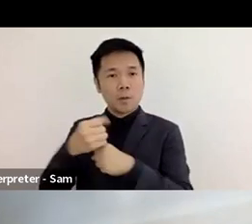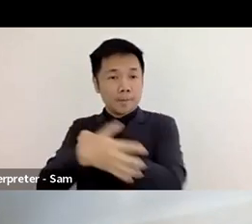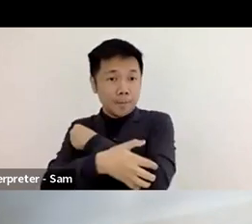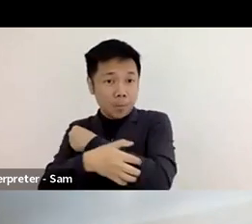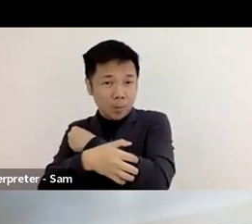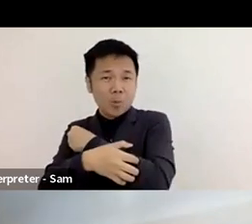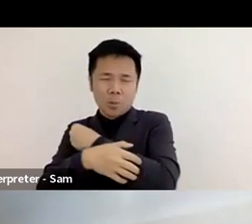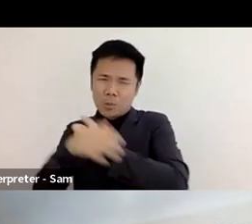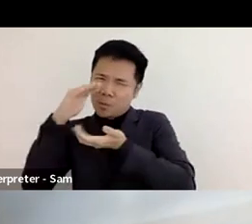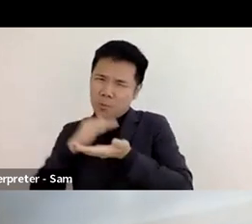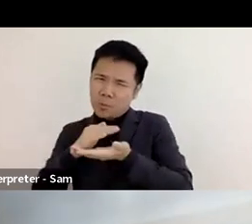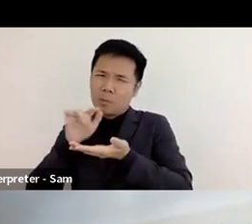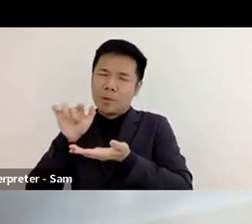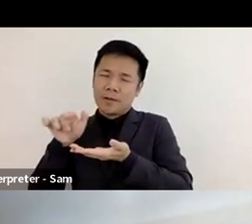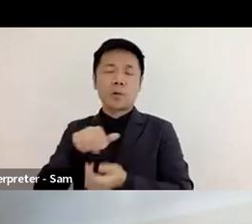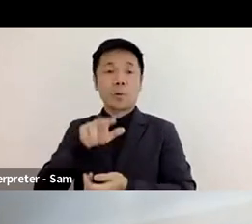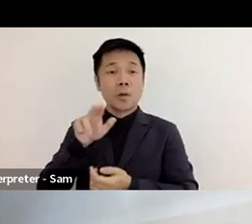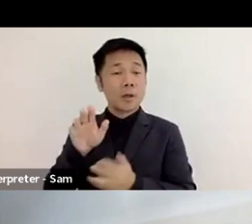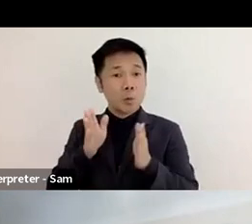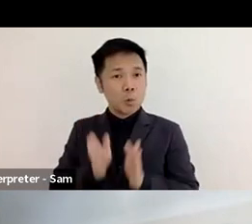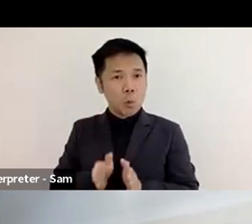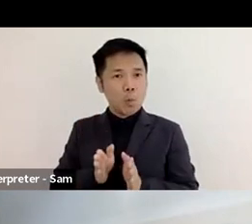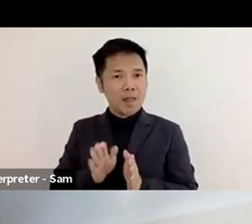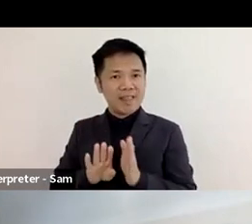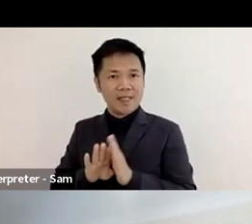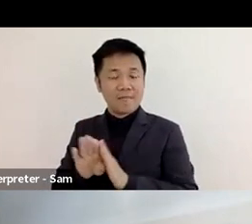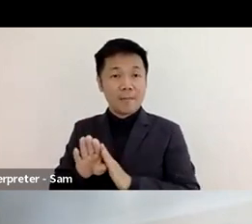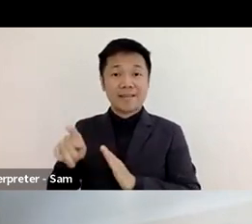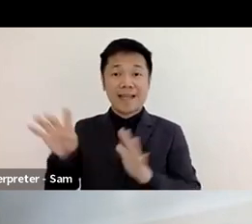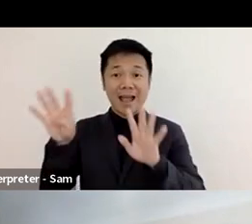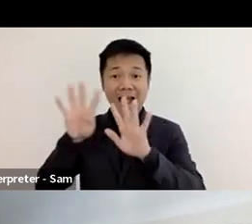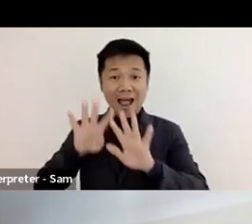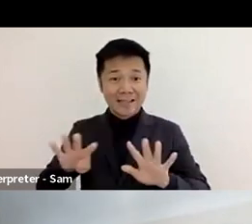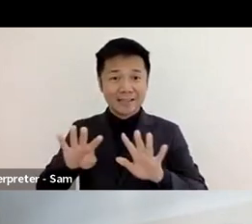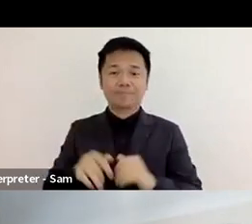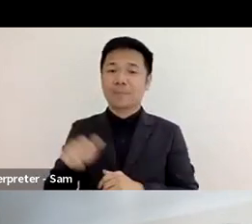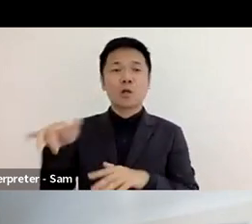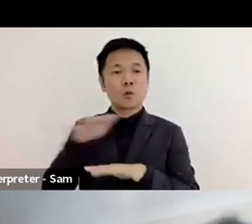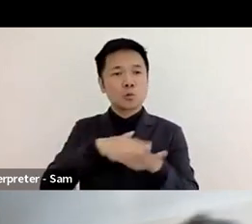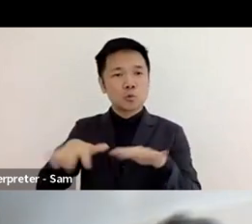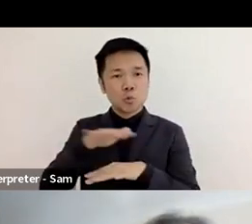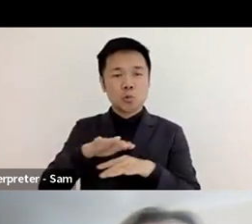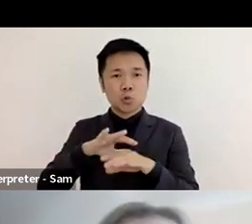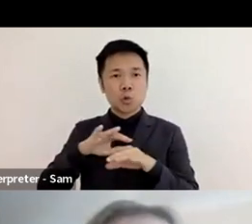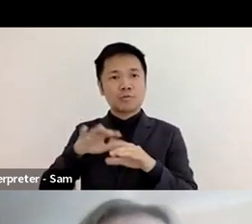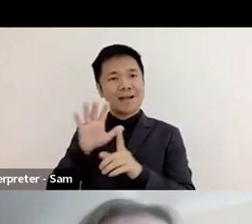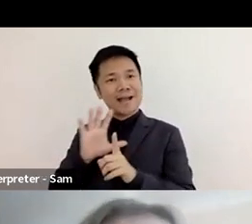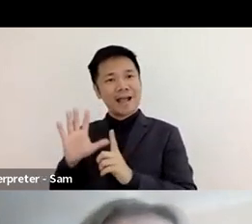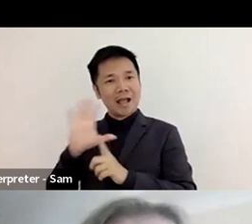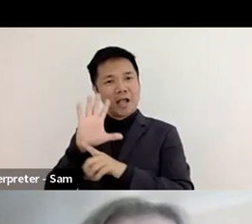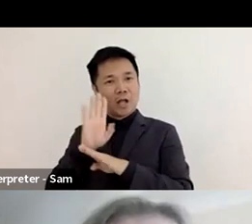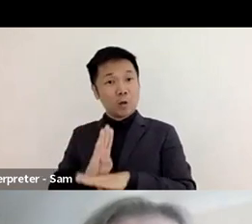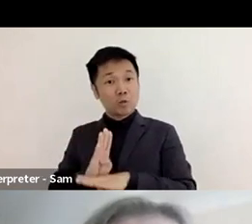the Gender Division, Human Development Directorate of Asean, the Socio-Cultural Community Development in the